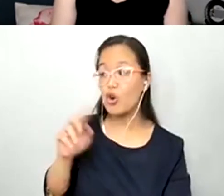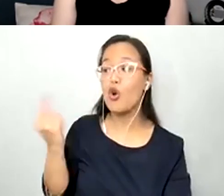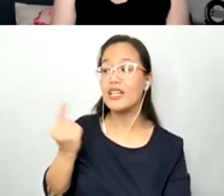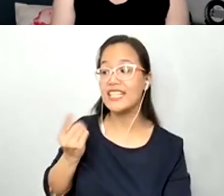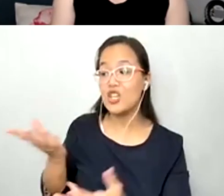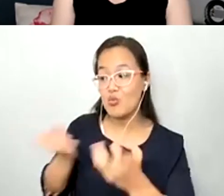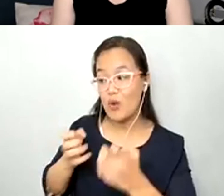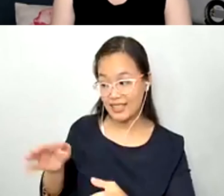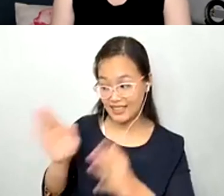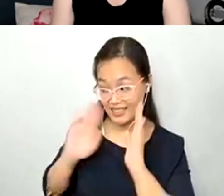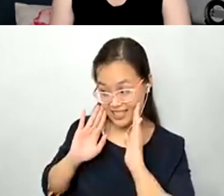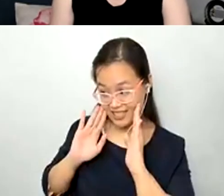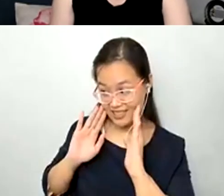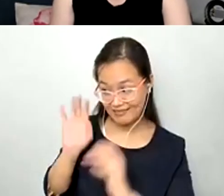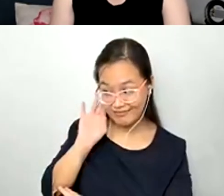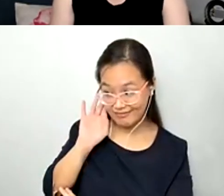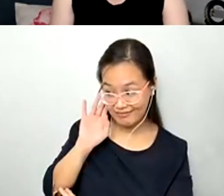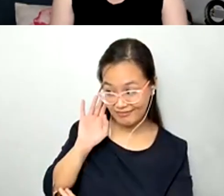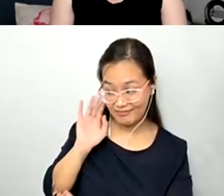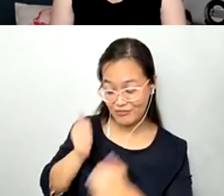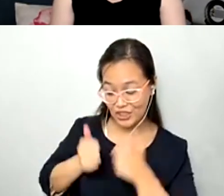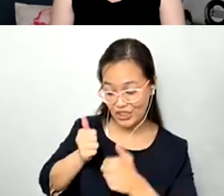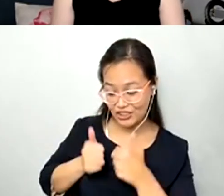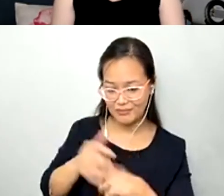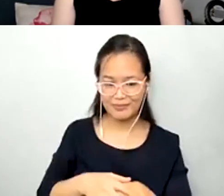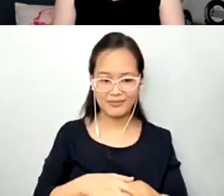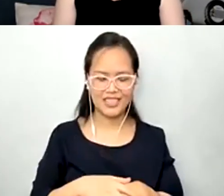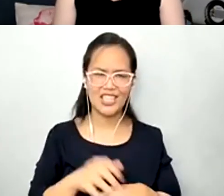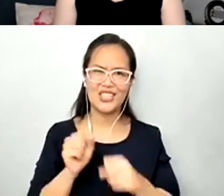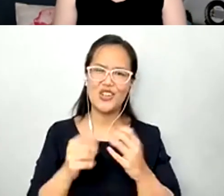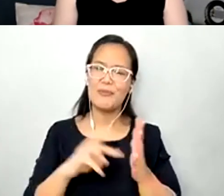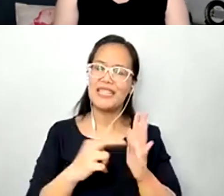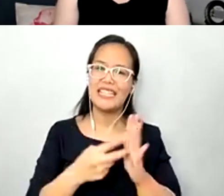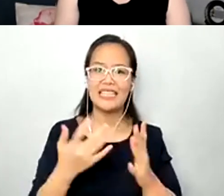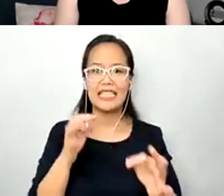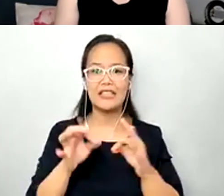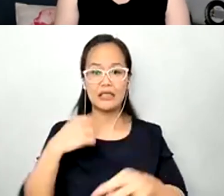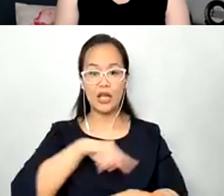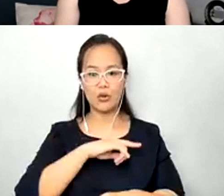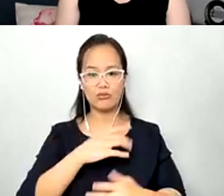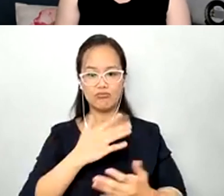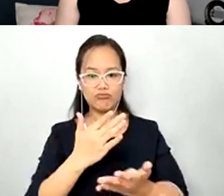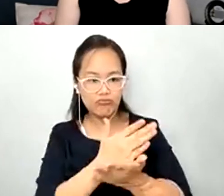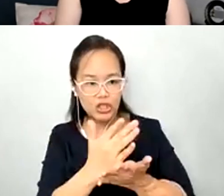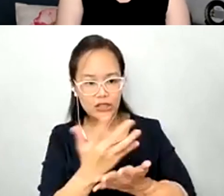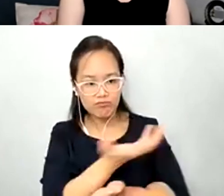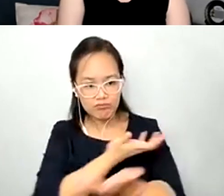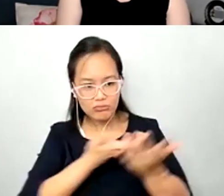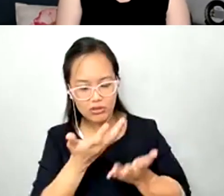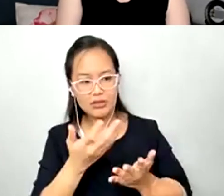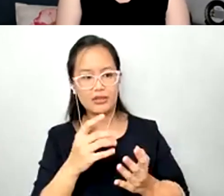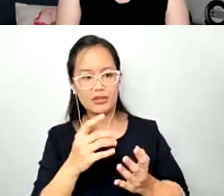So yun. So when we share that, or when we share our stuff with other people, I